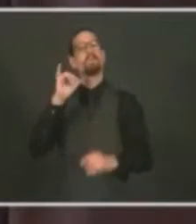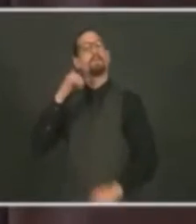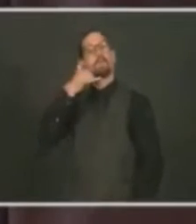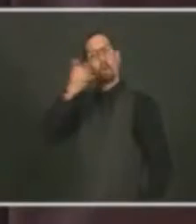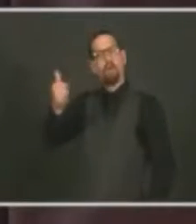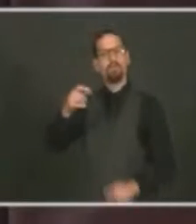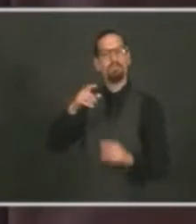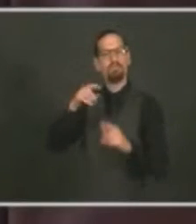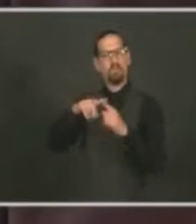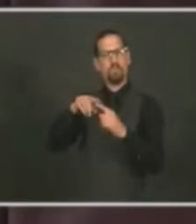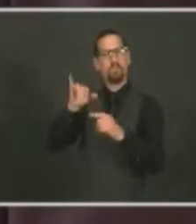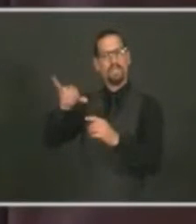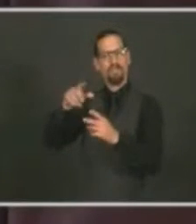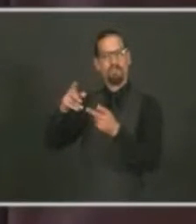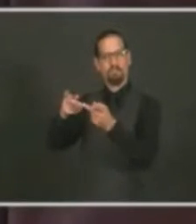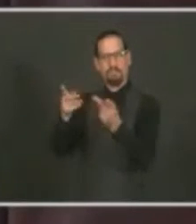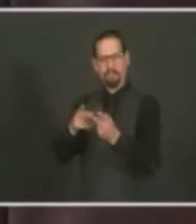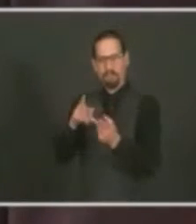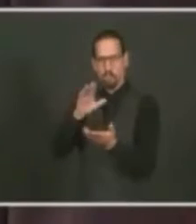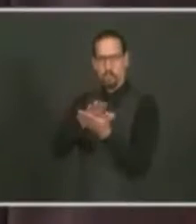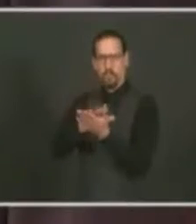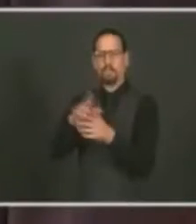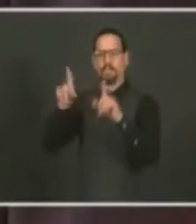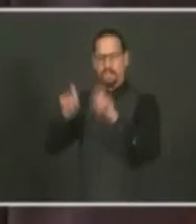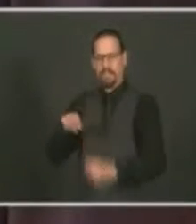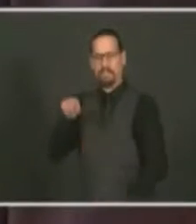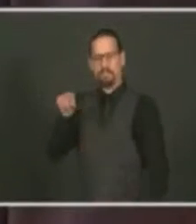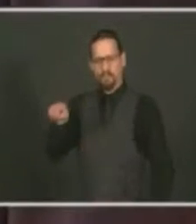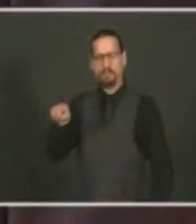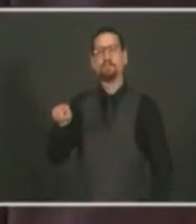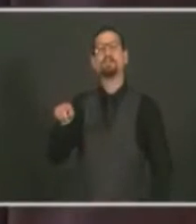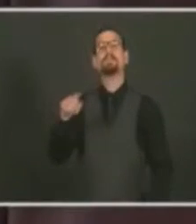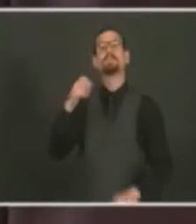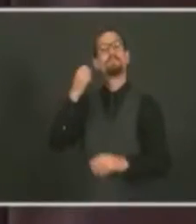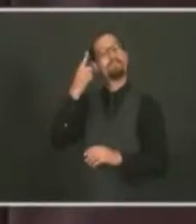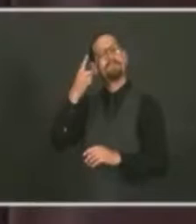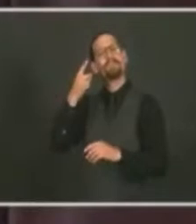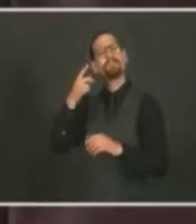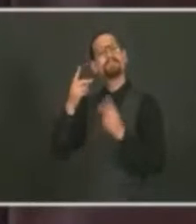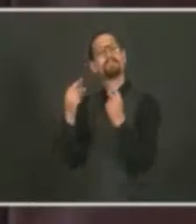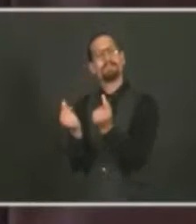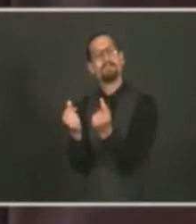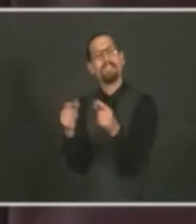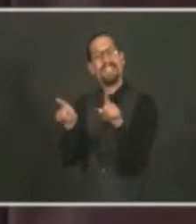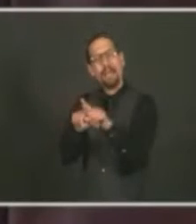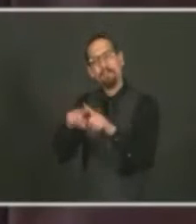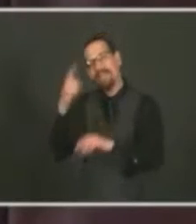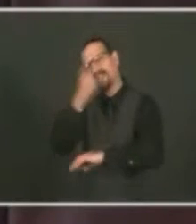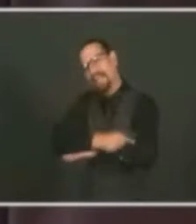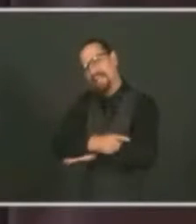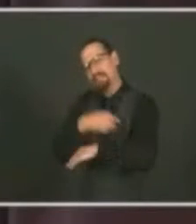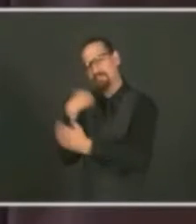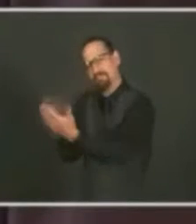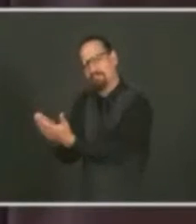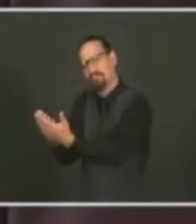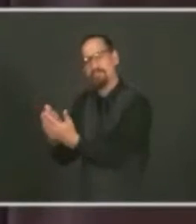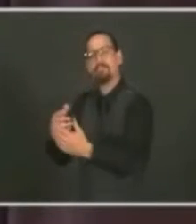going to get 2 tests, a rapid test and then a test that takes a couple of days to get you the